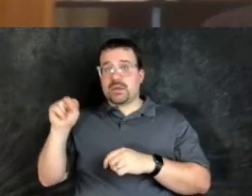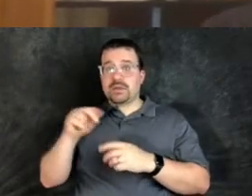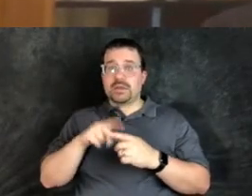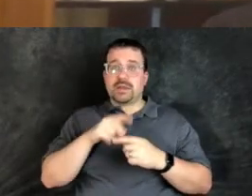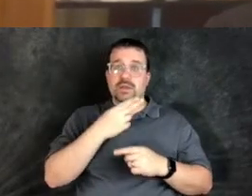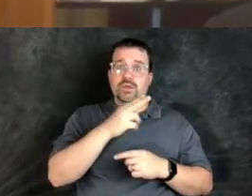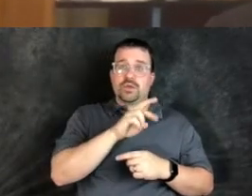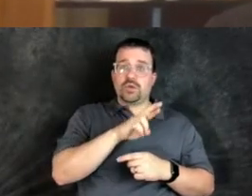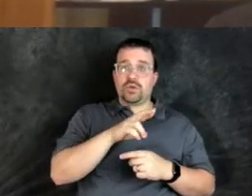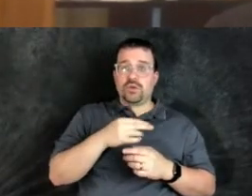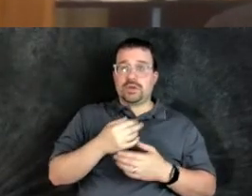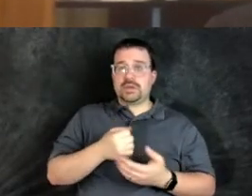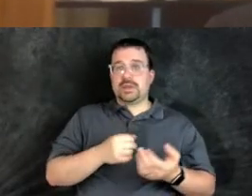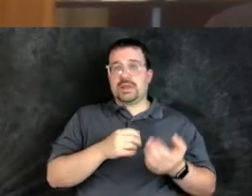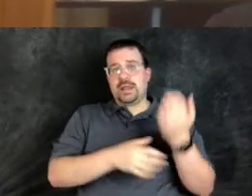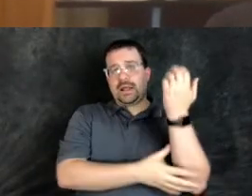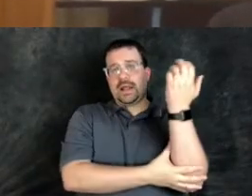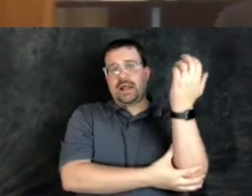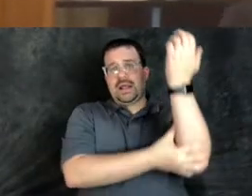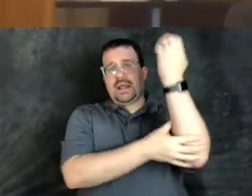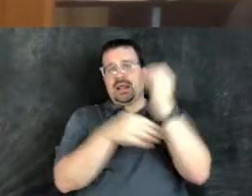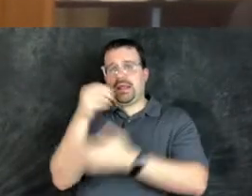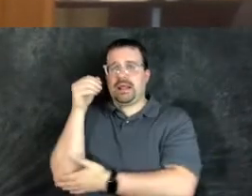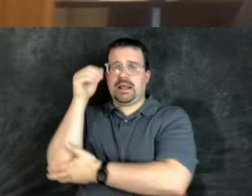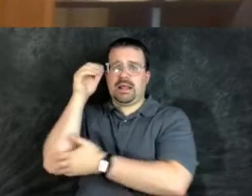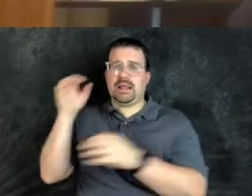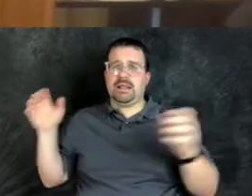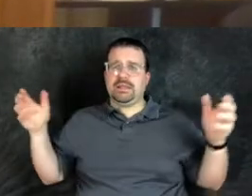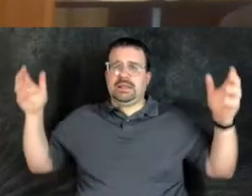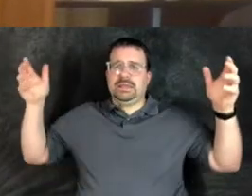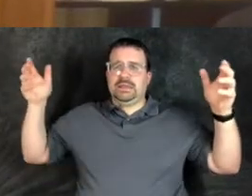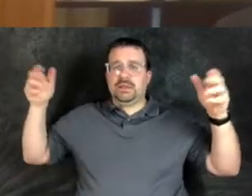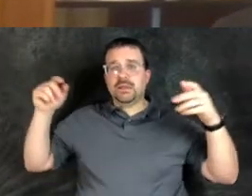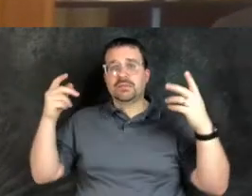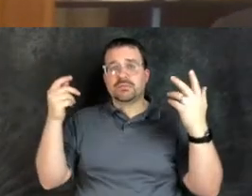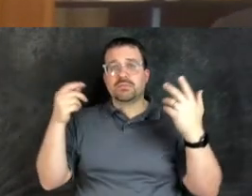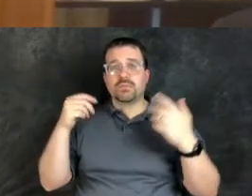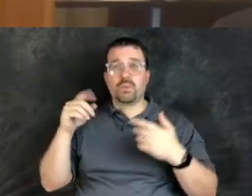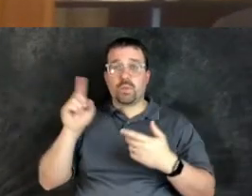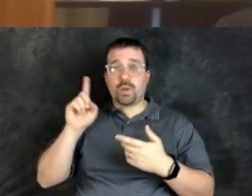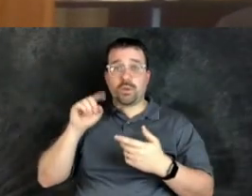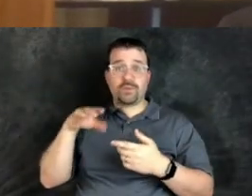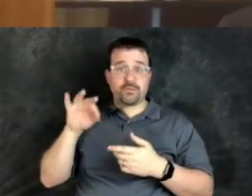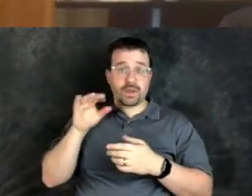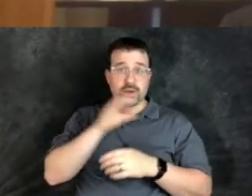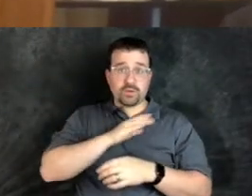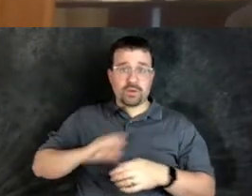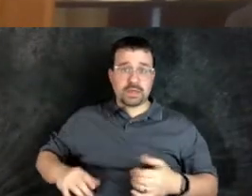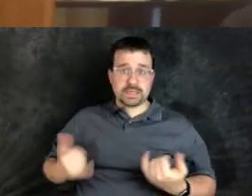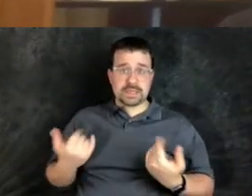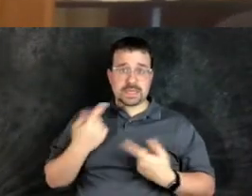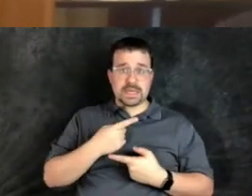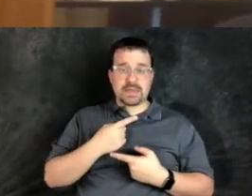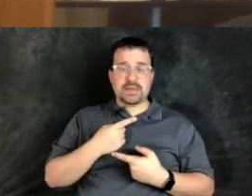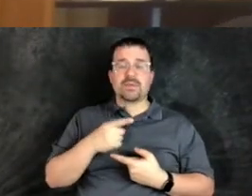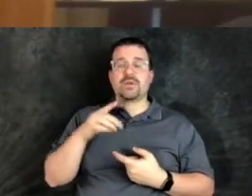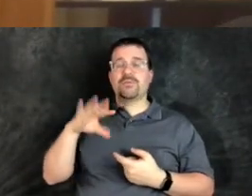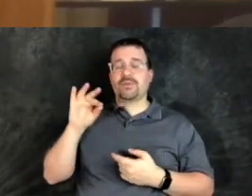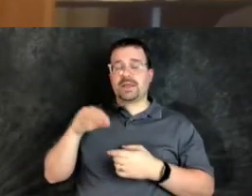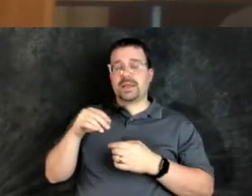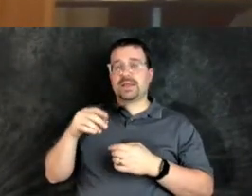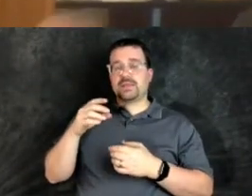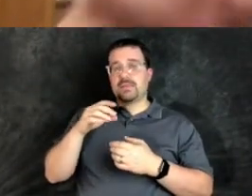we need Christ. And where do we find Christ today? We find Christ in the power of the